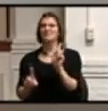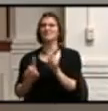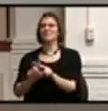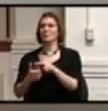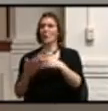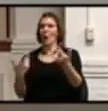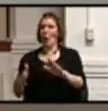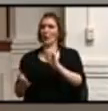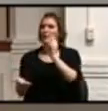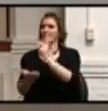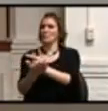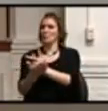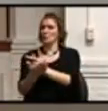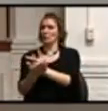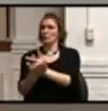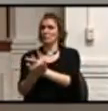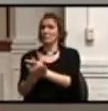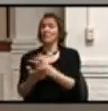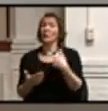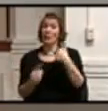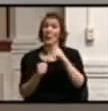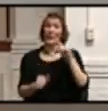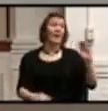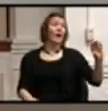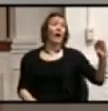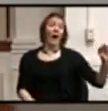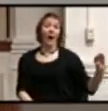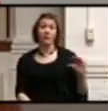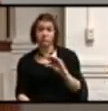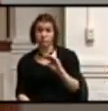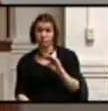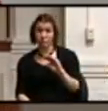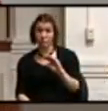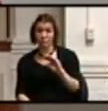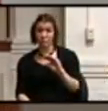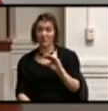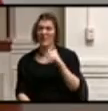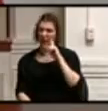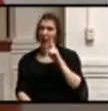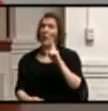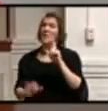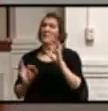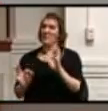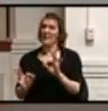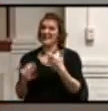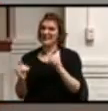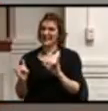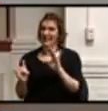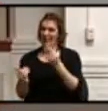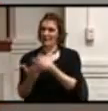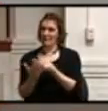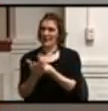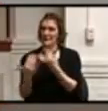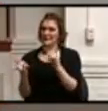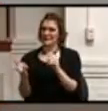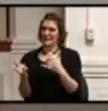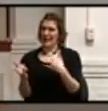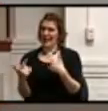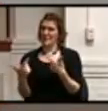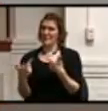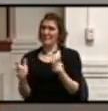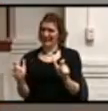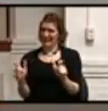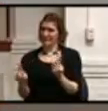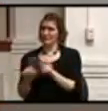projects, even after the transfer to the general fund. So even after that transfer, the capital fund still had a fairly